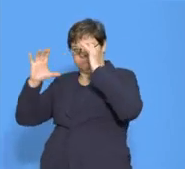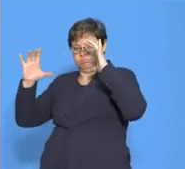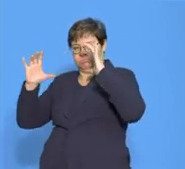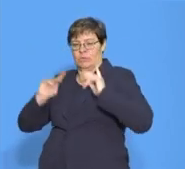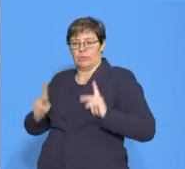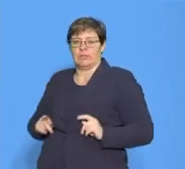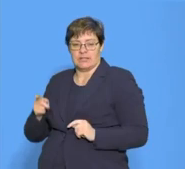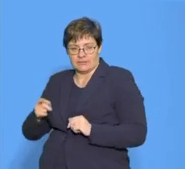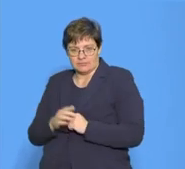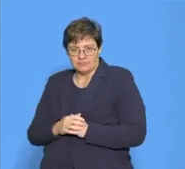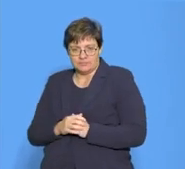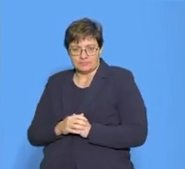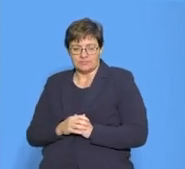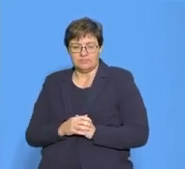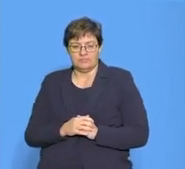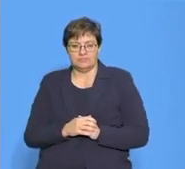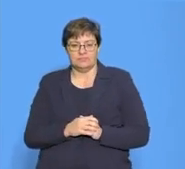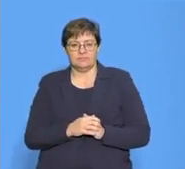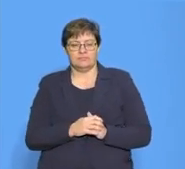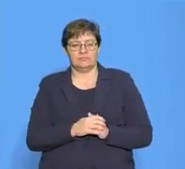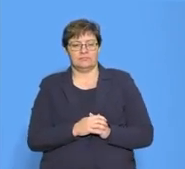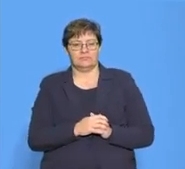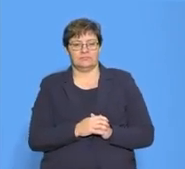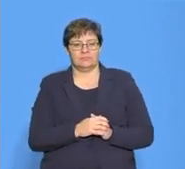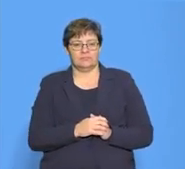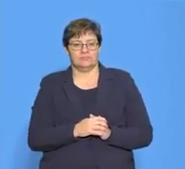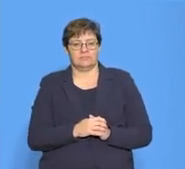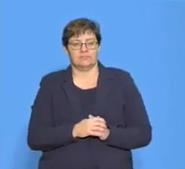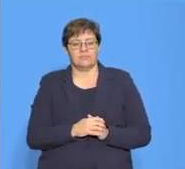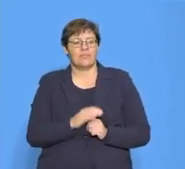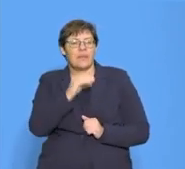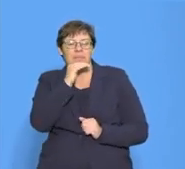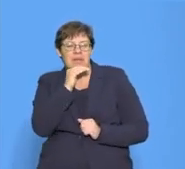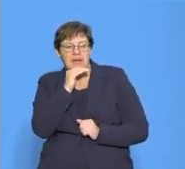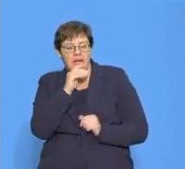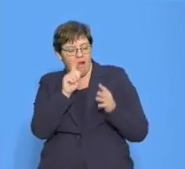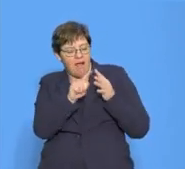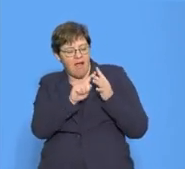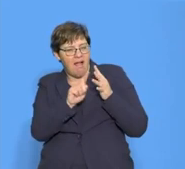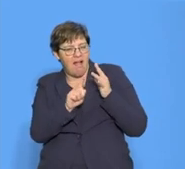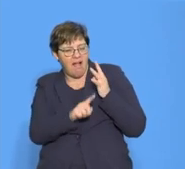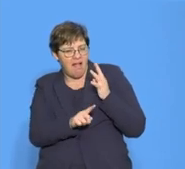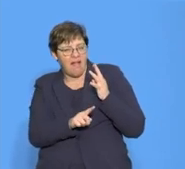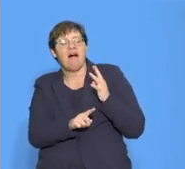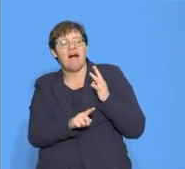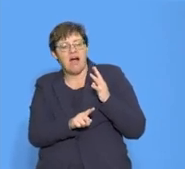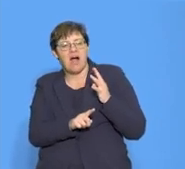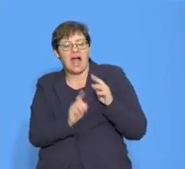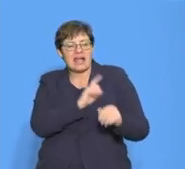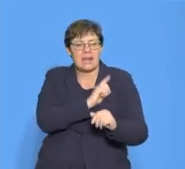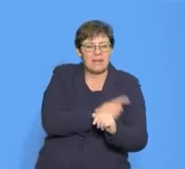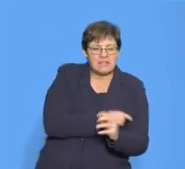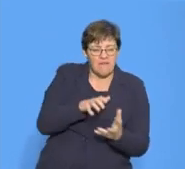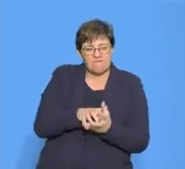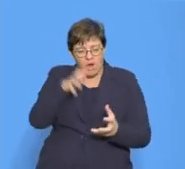here is much smaller than this one of Homo sapiens. Can you see how much larger the cranium is? So that